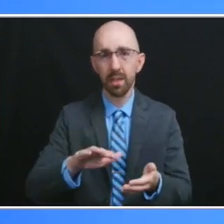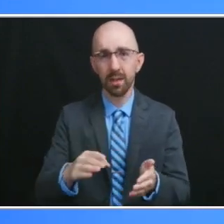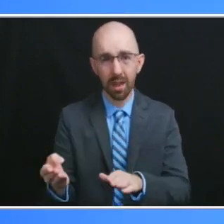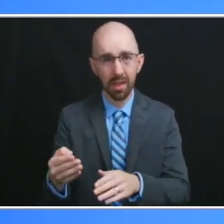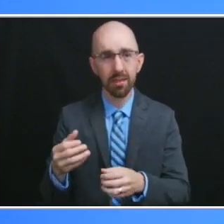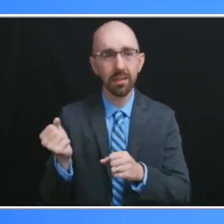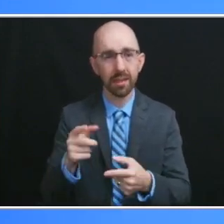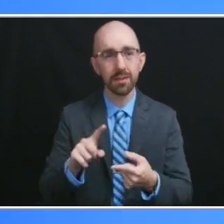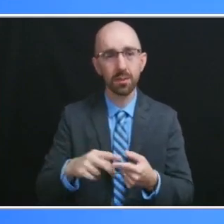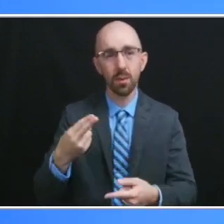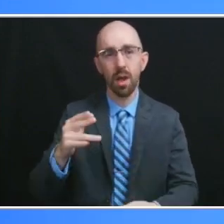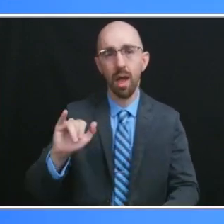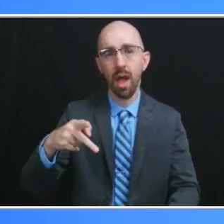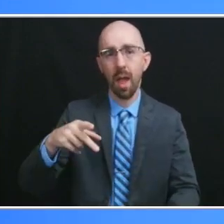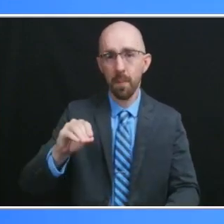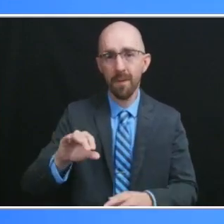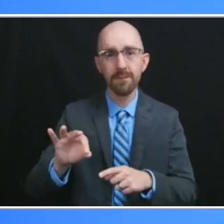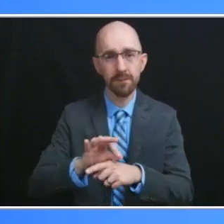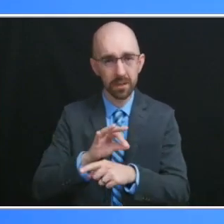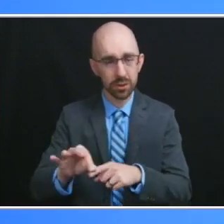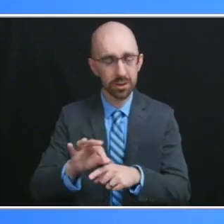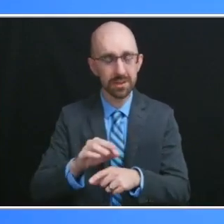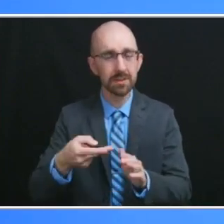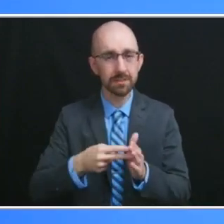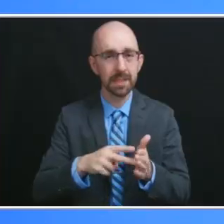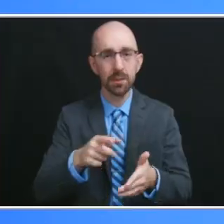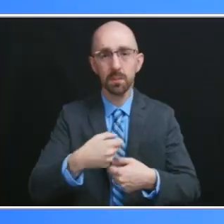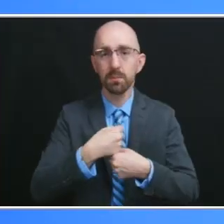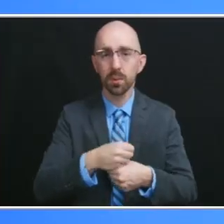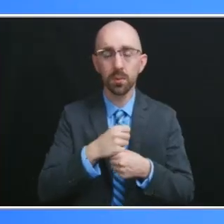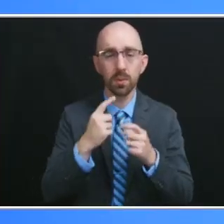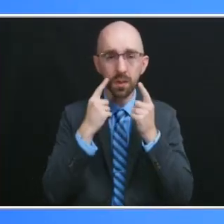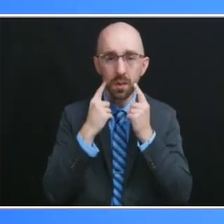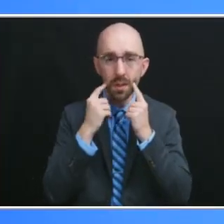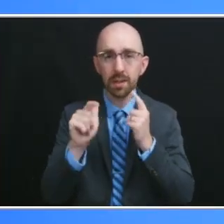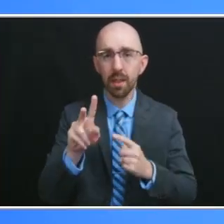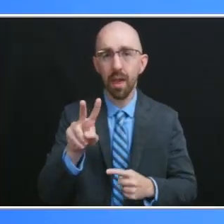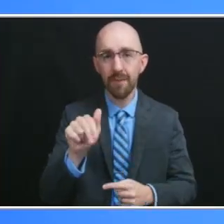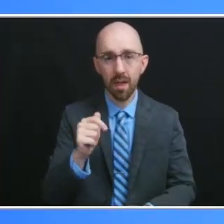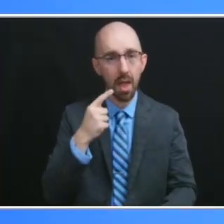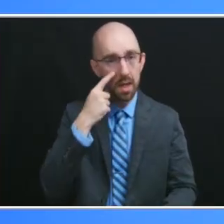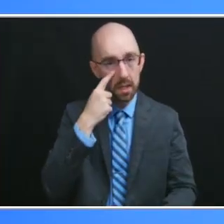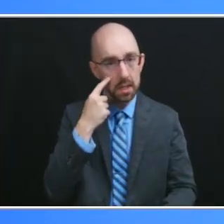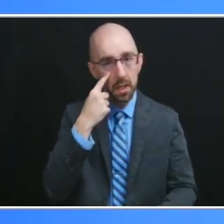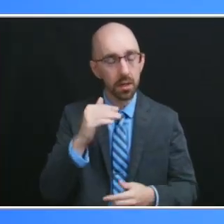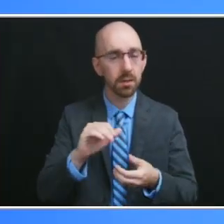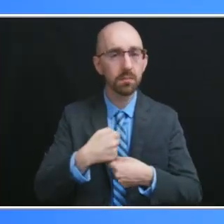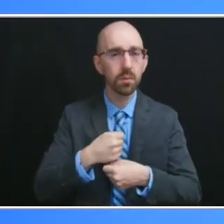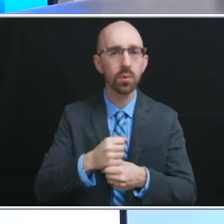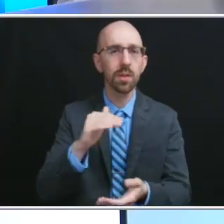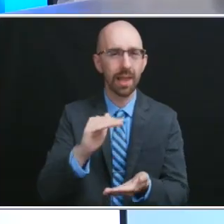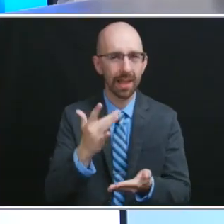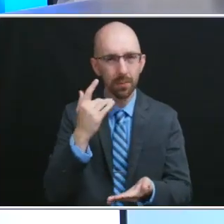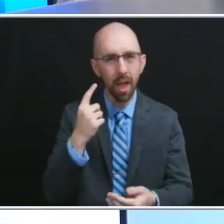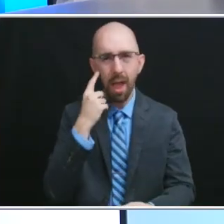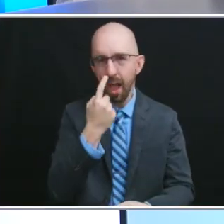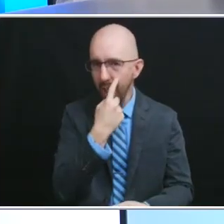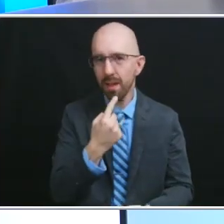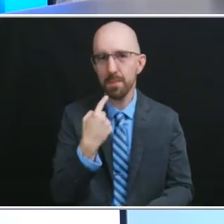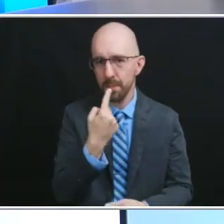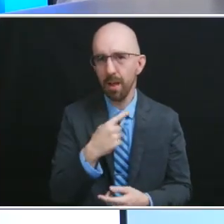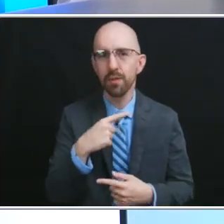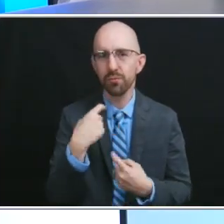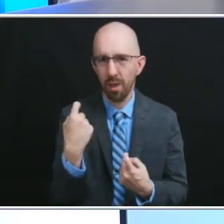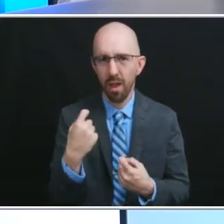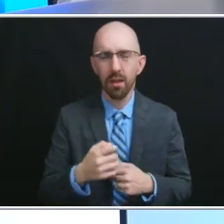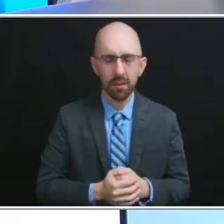those glands, meaning you stop producing saliva, you stop producing tears, and that's why patients get dry mouth and dry eyes. Sure, and I can see why this is tricky